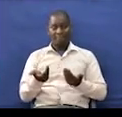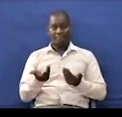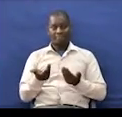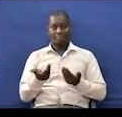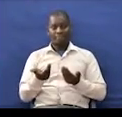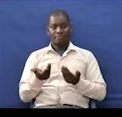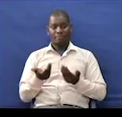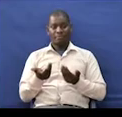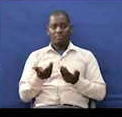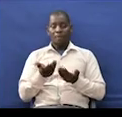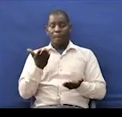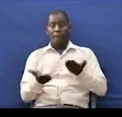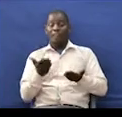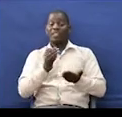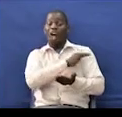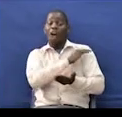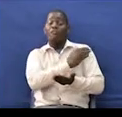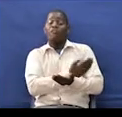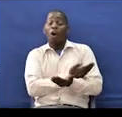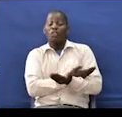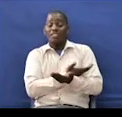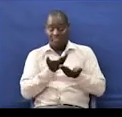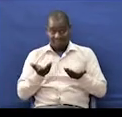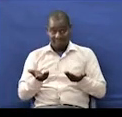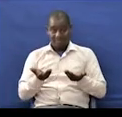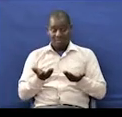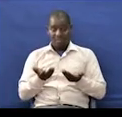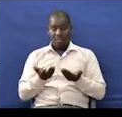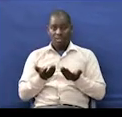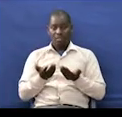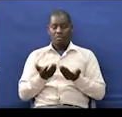moment of force is also referred